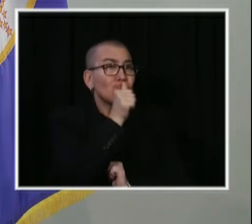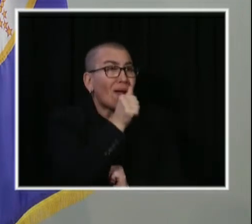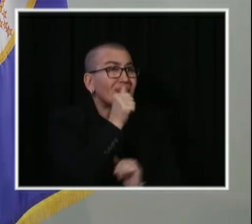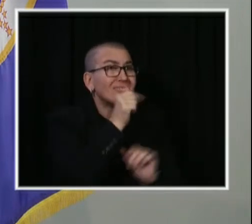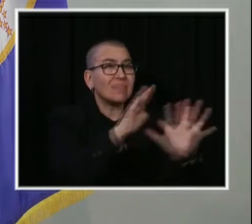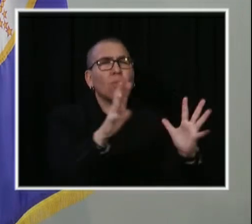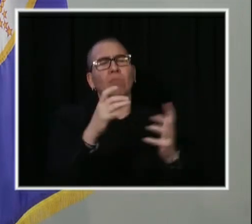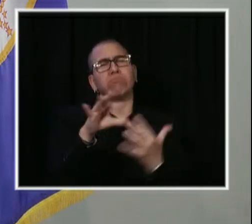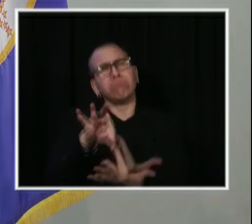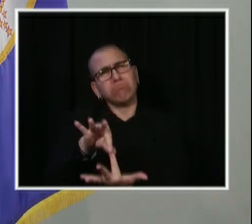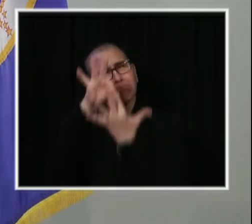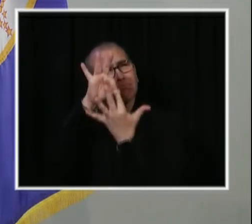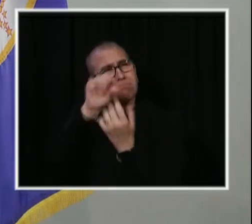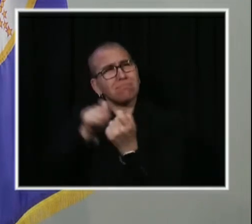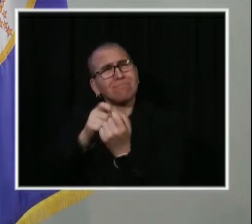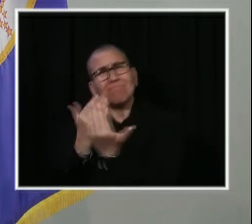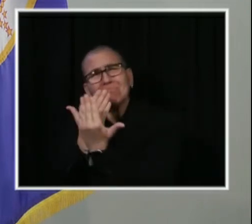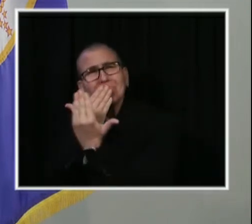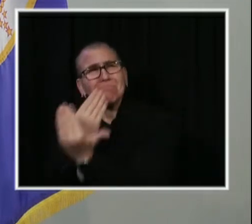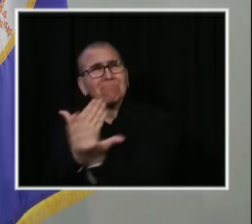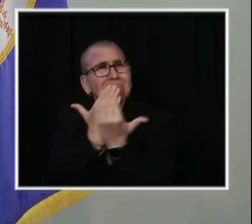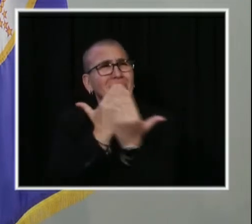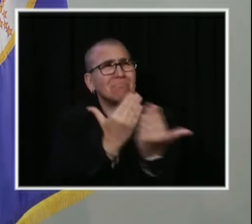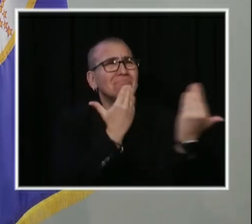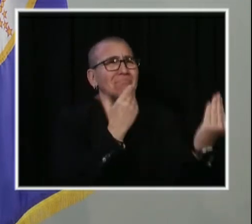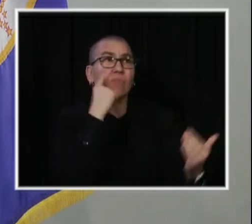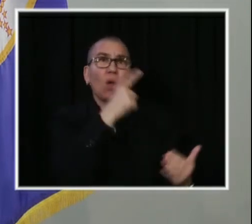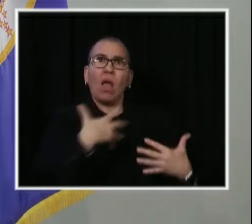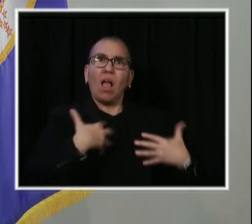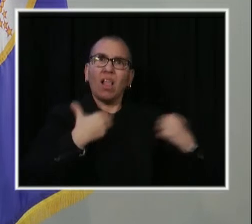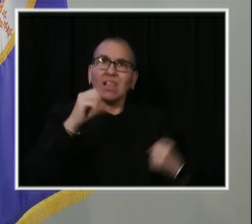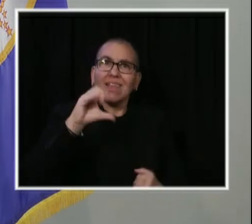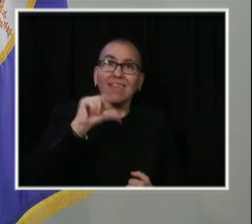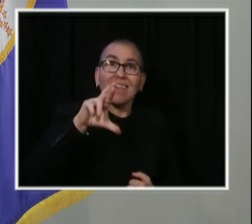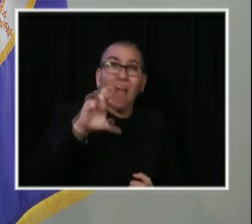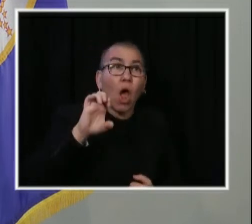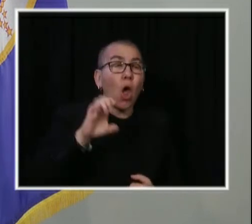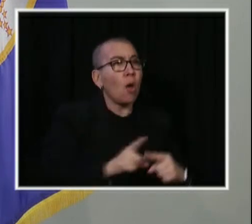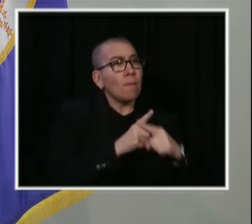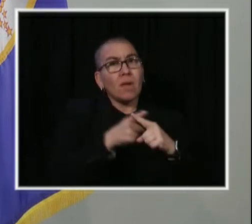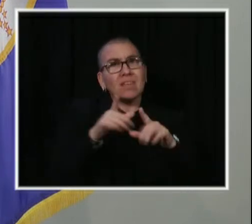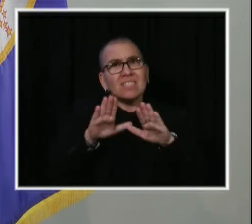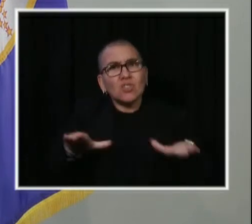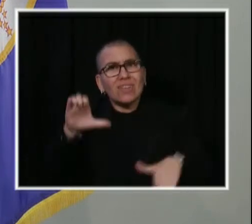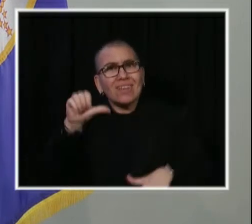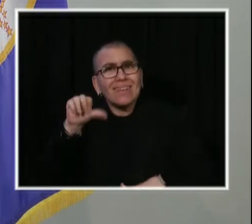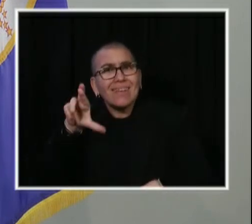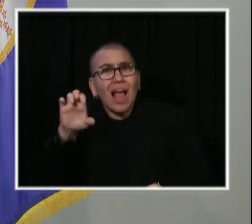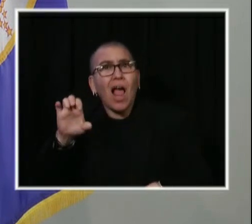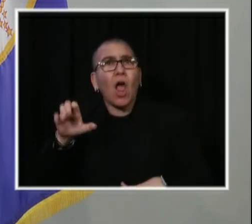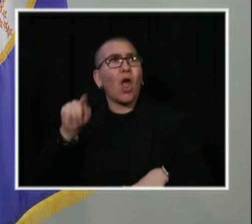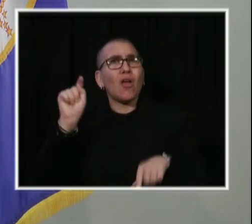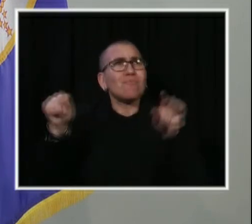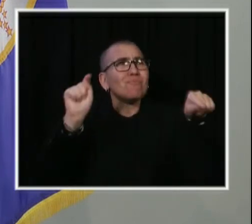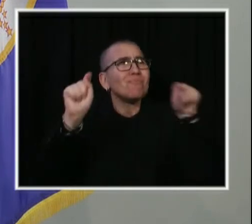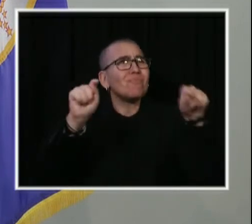those frontline health workers who have been there, child care providers, folks who processed our food or